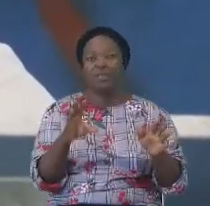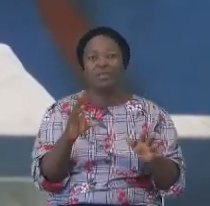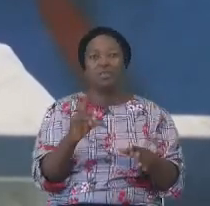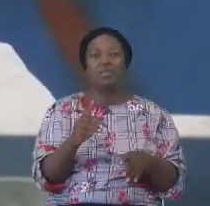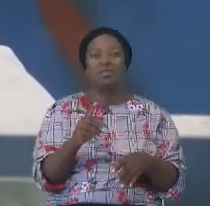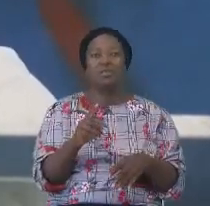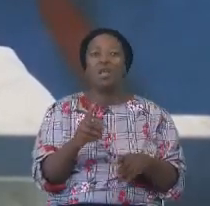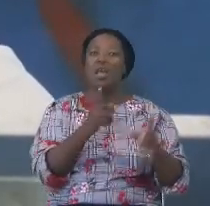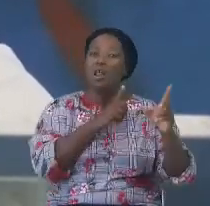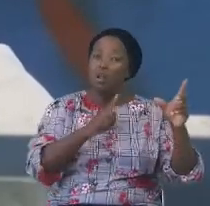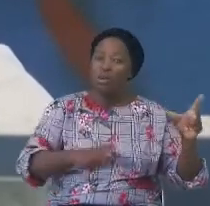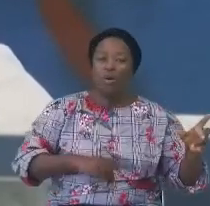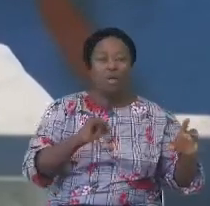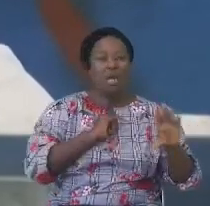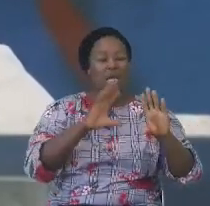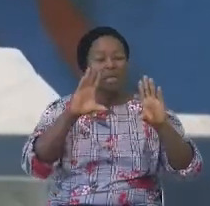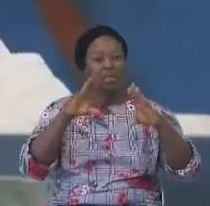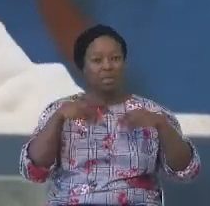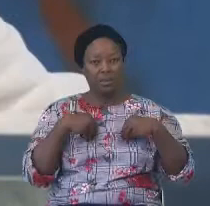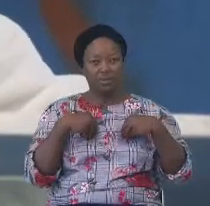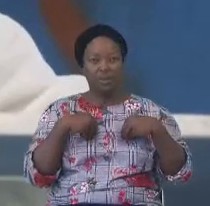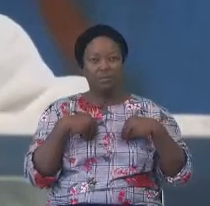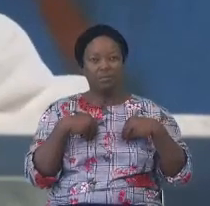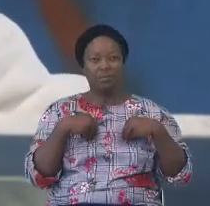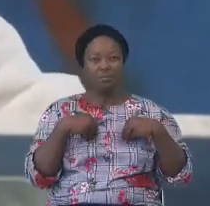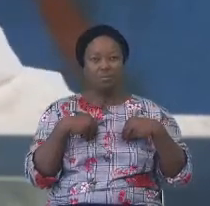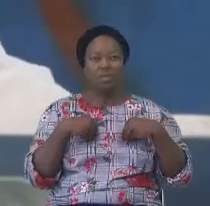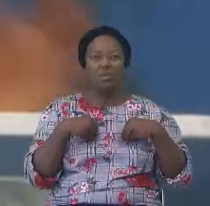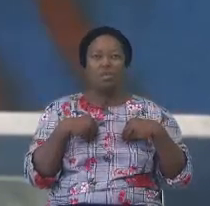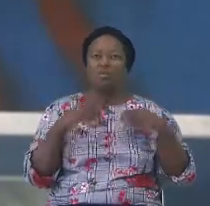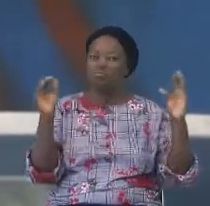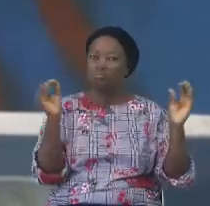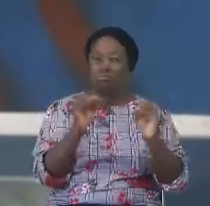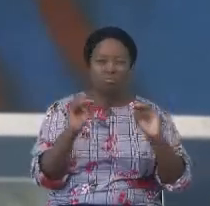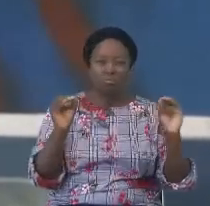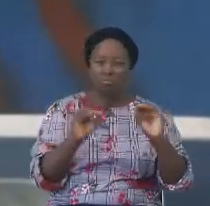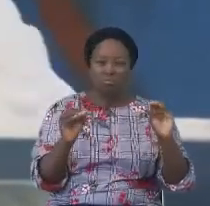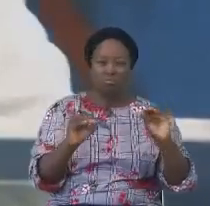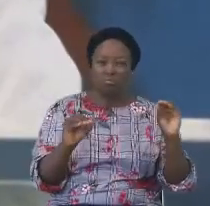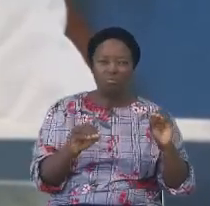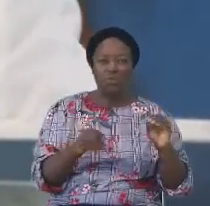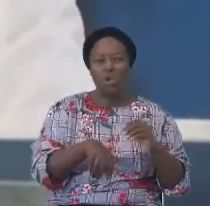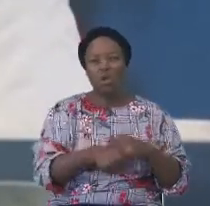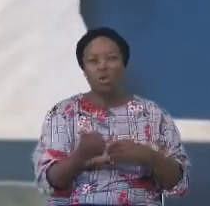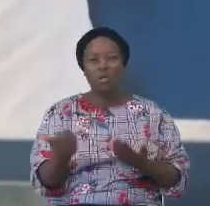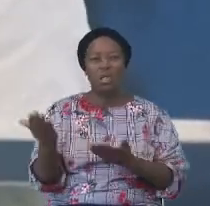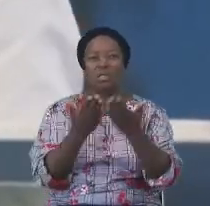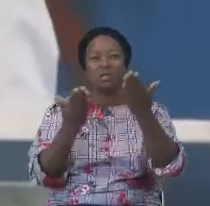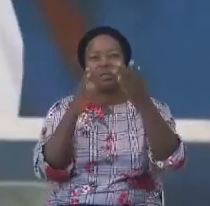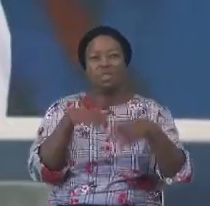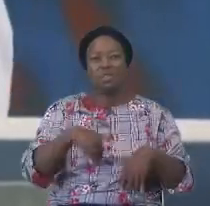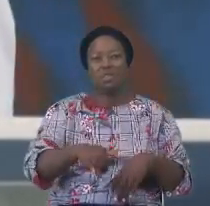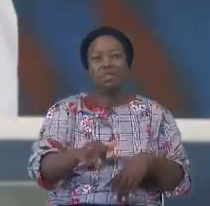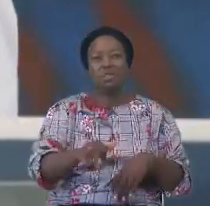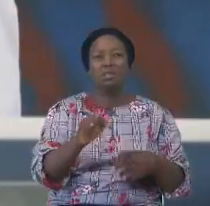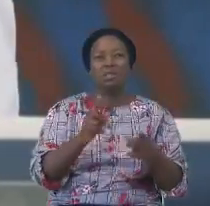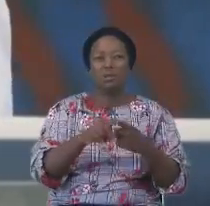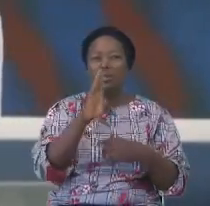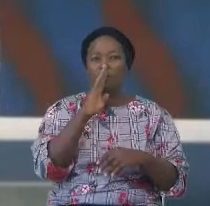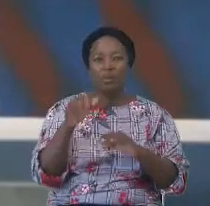enemy destroyed, finished. Lord, I accept. There's no